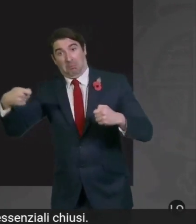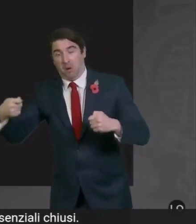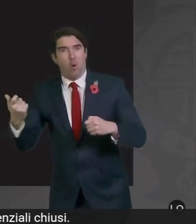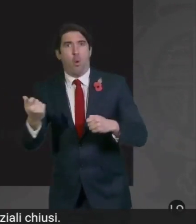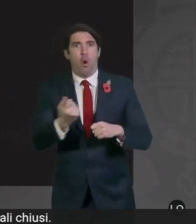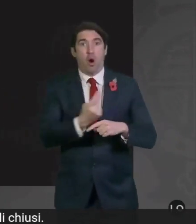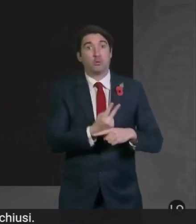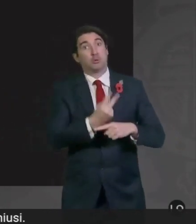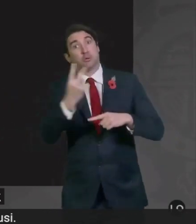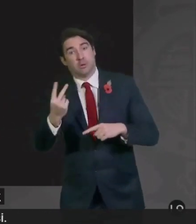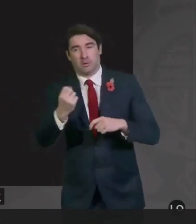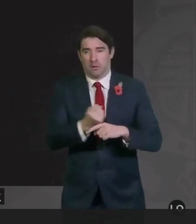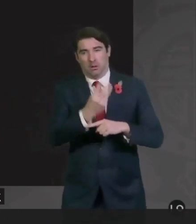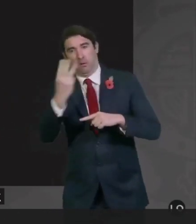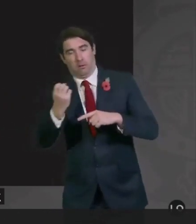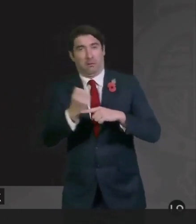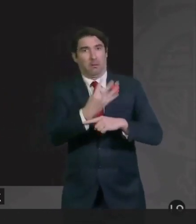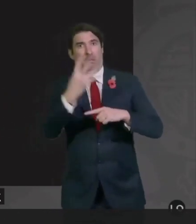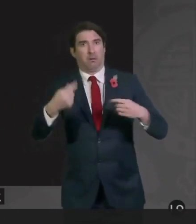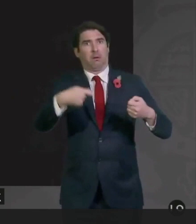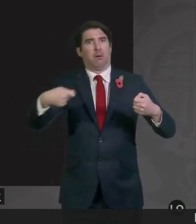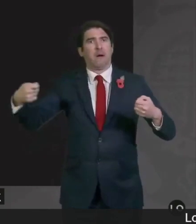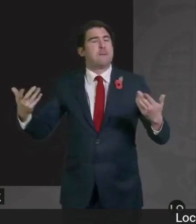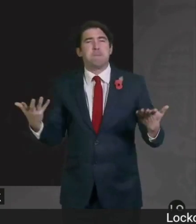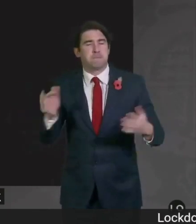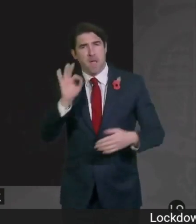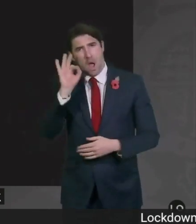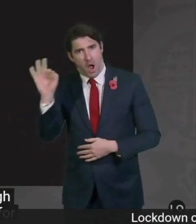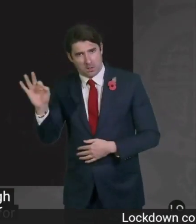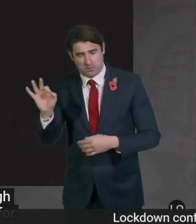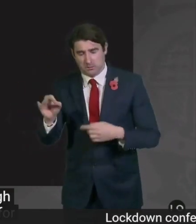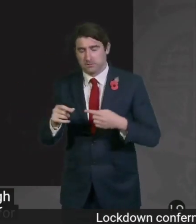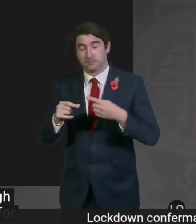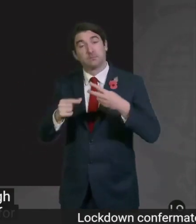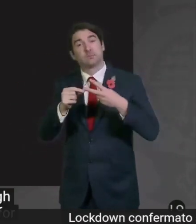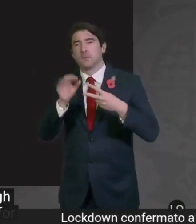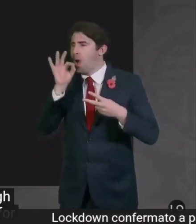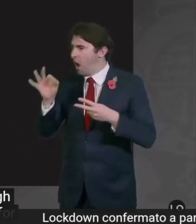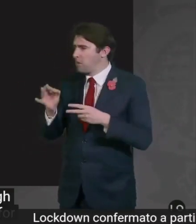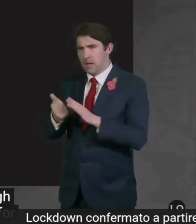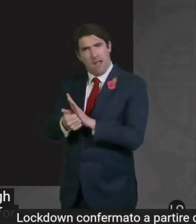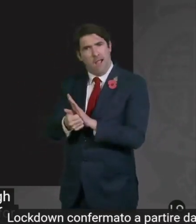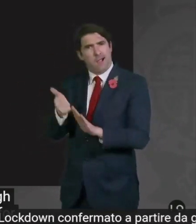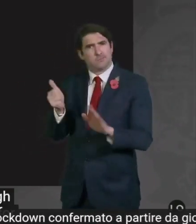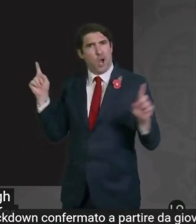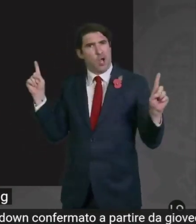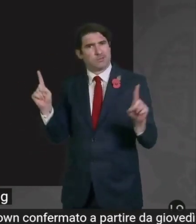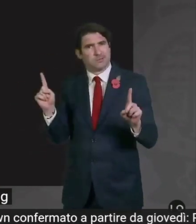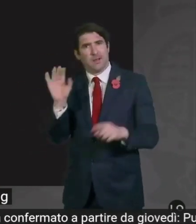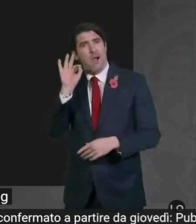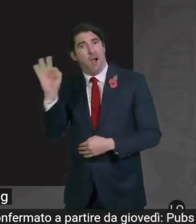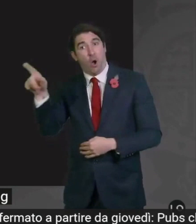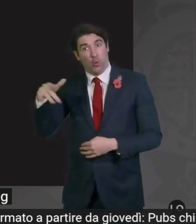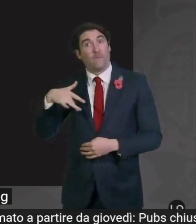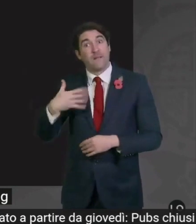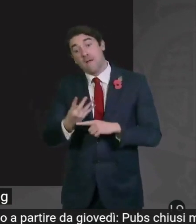Patrick, whether they think that 4 weeks is enough or whether they were pushing for a bit longer? And the other thing I'd like to ask quickly